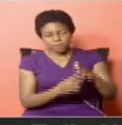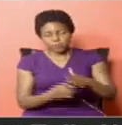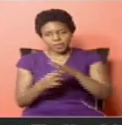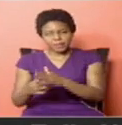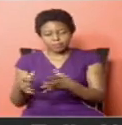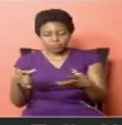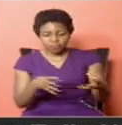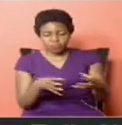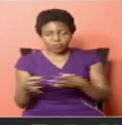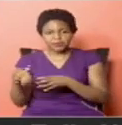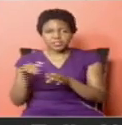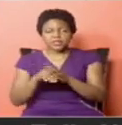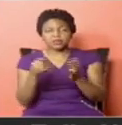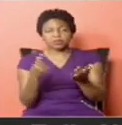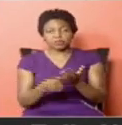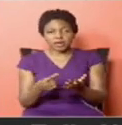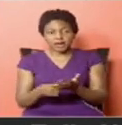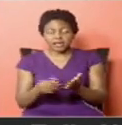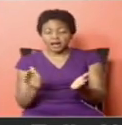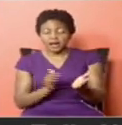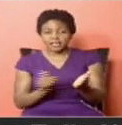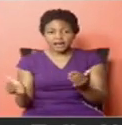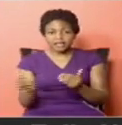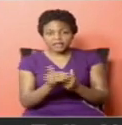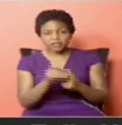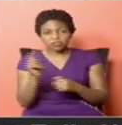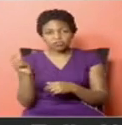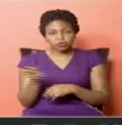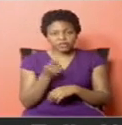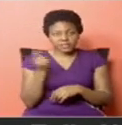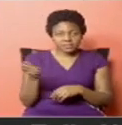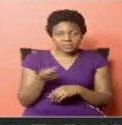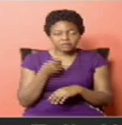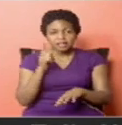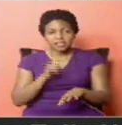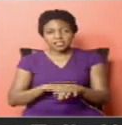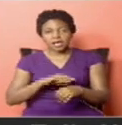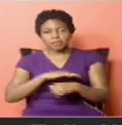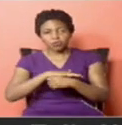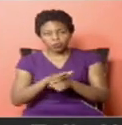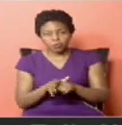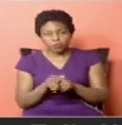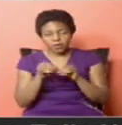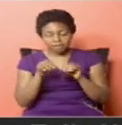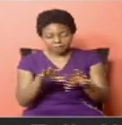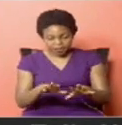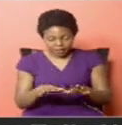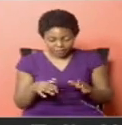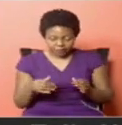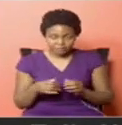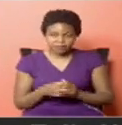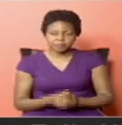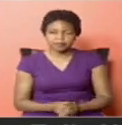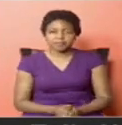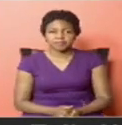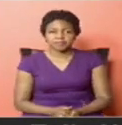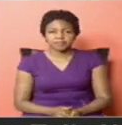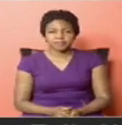Uganda and their access to justice during the COVID-19 pandemic.